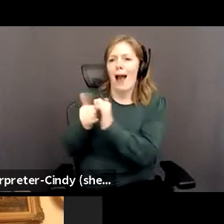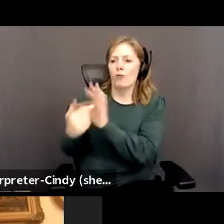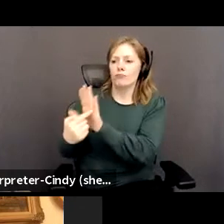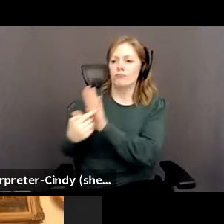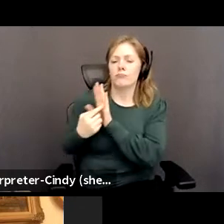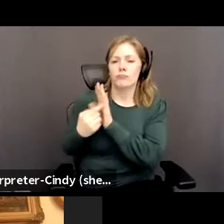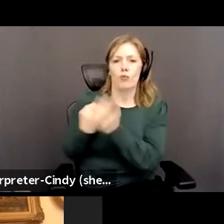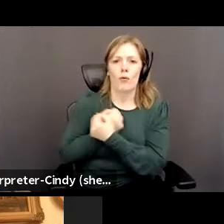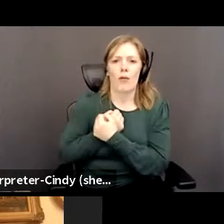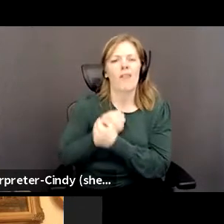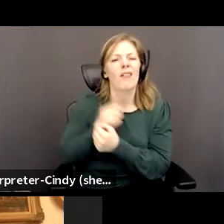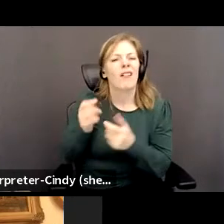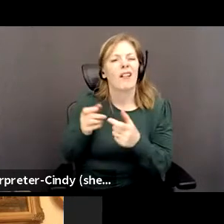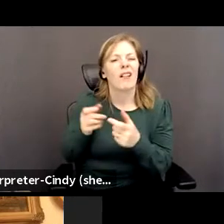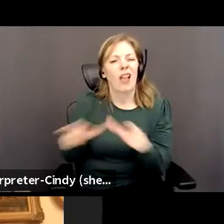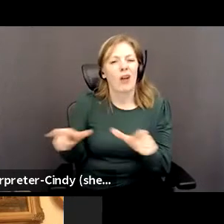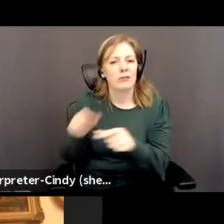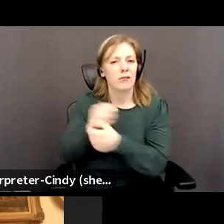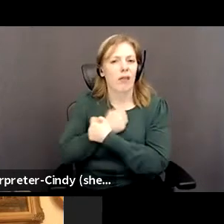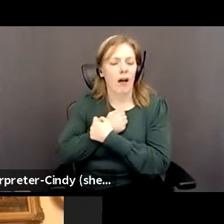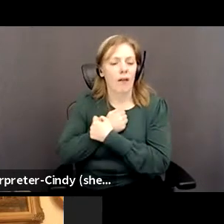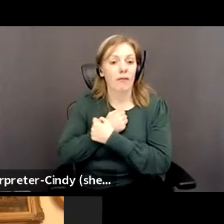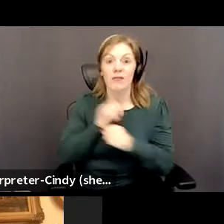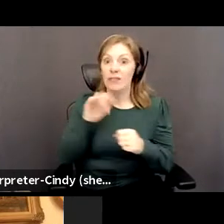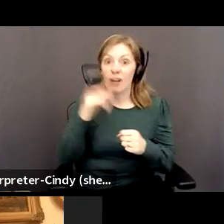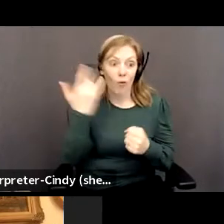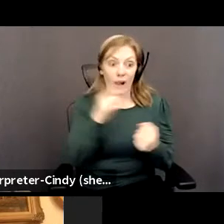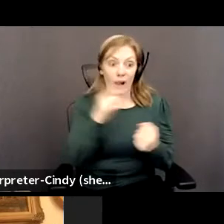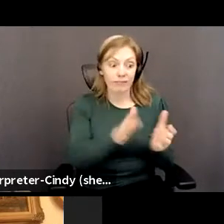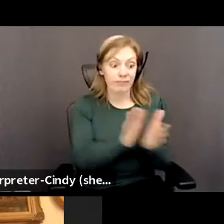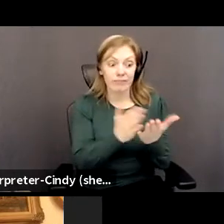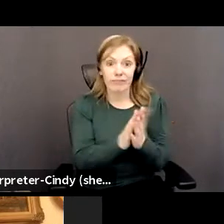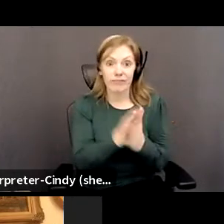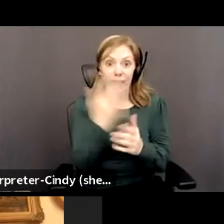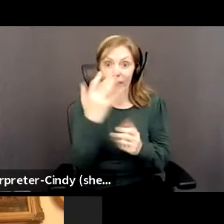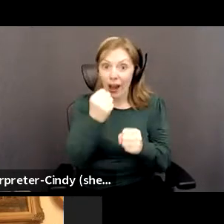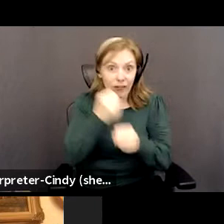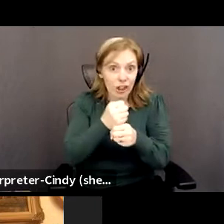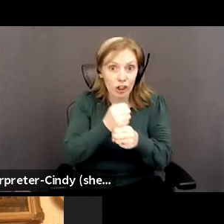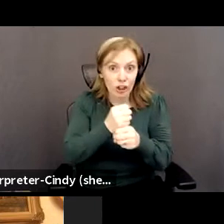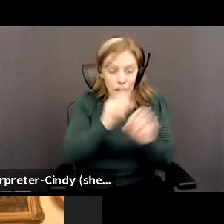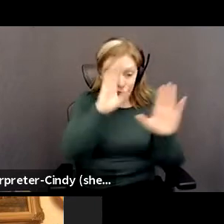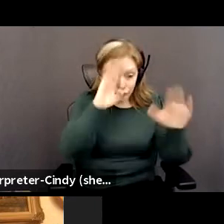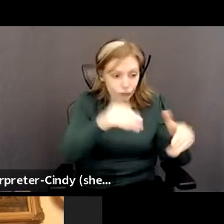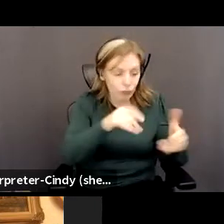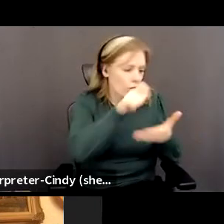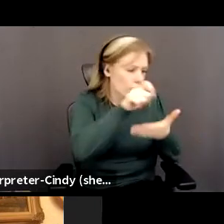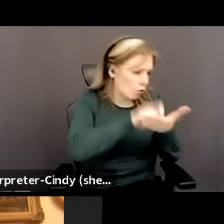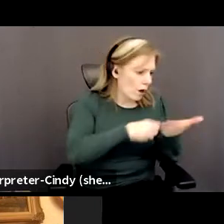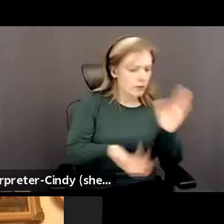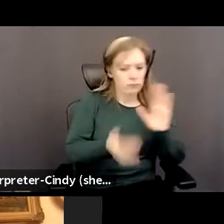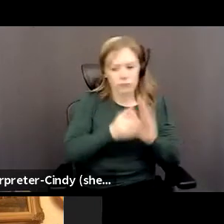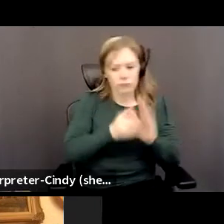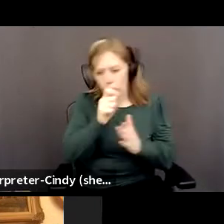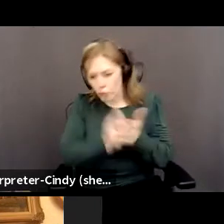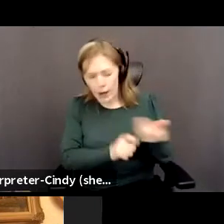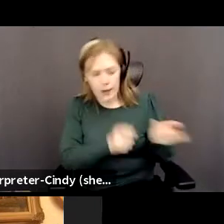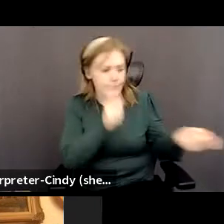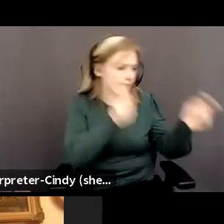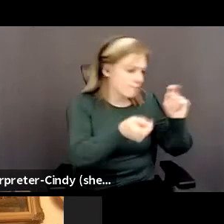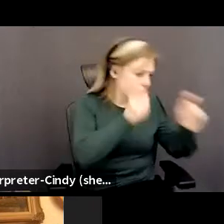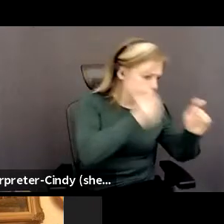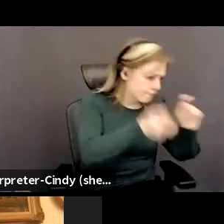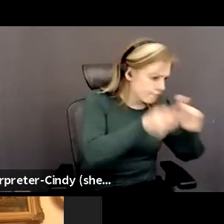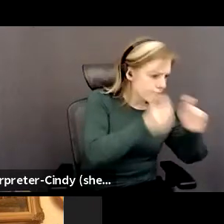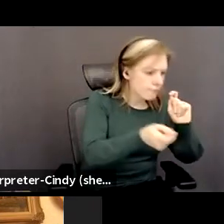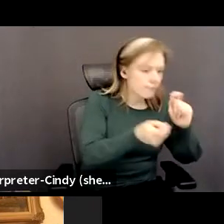I think that's why this work, that's why it was 5 years in the making, 5 years into rewriting and rewriting, because it was also 5 years of